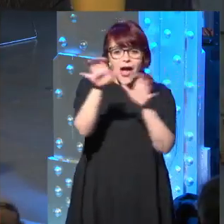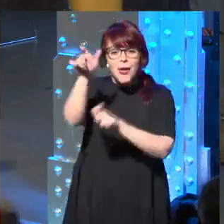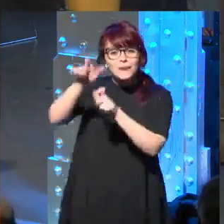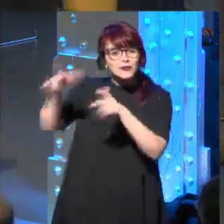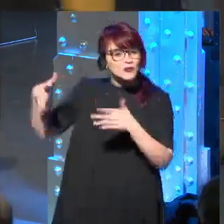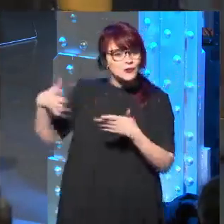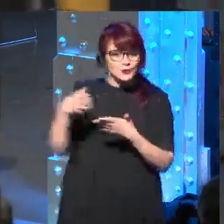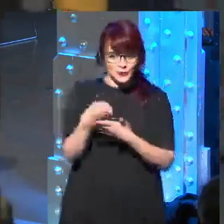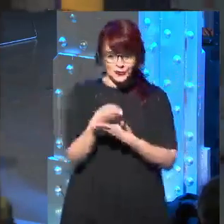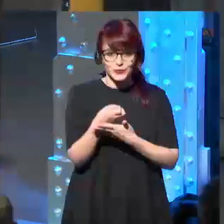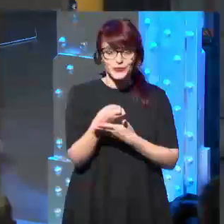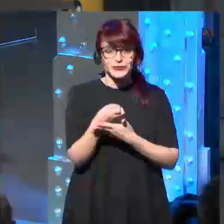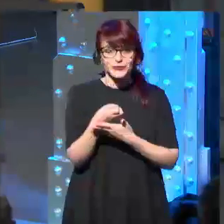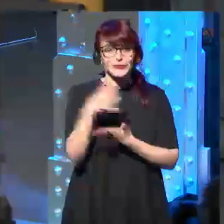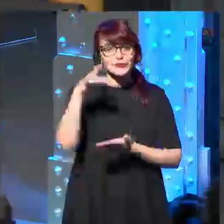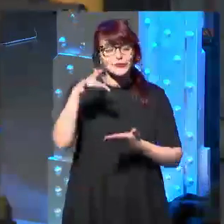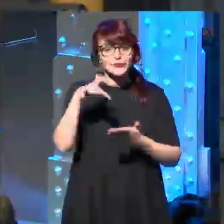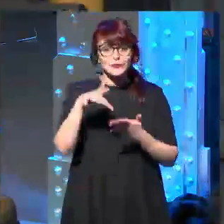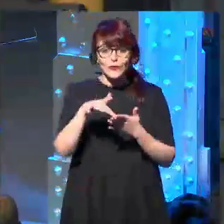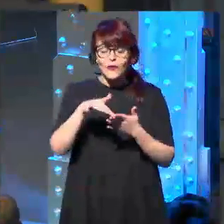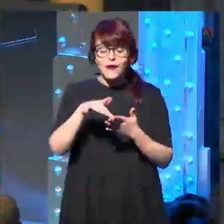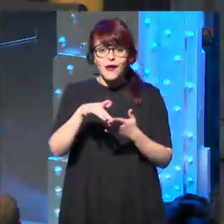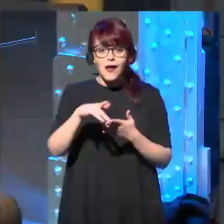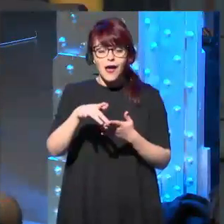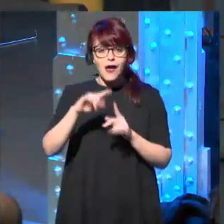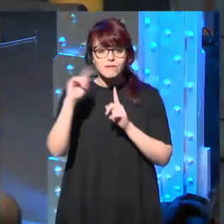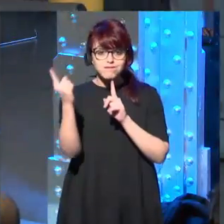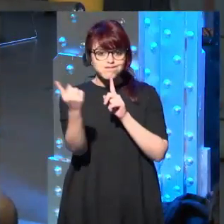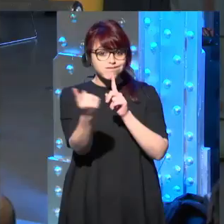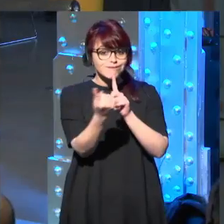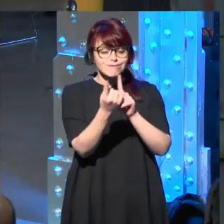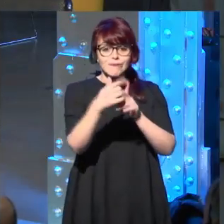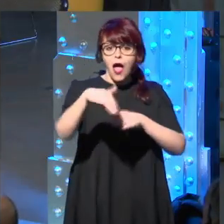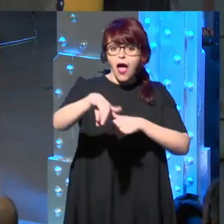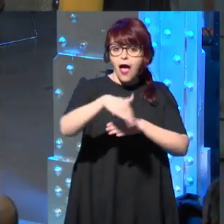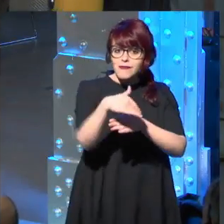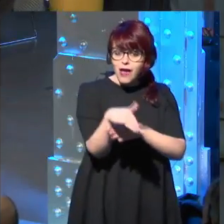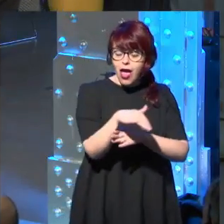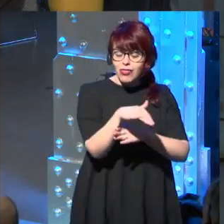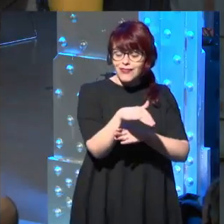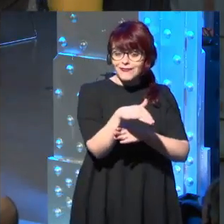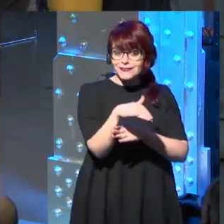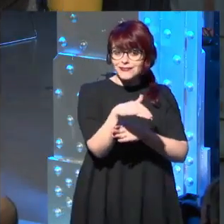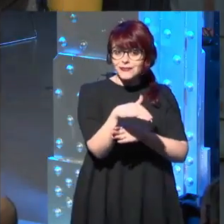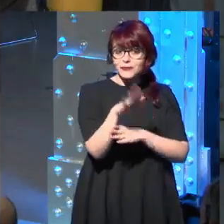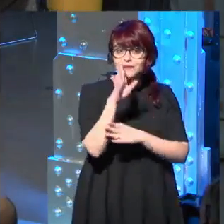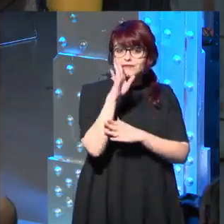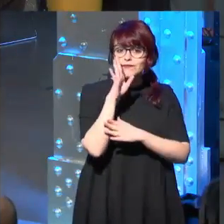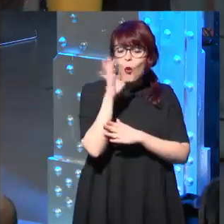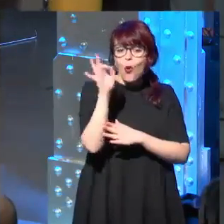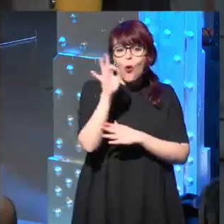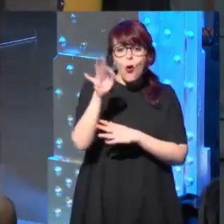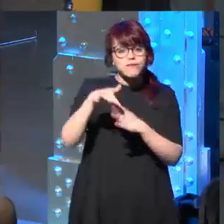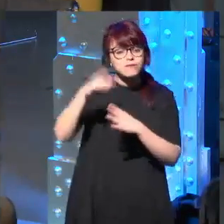over all sorts of people. The people that he meets on the street, the